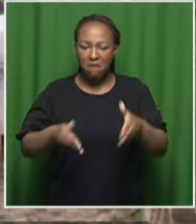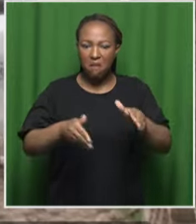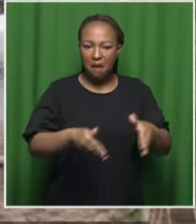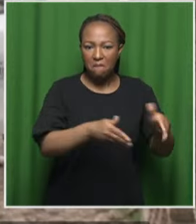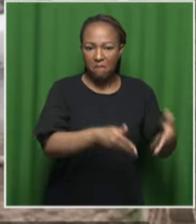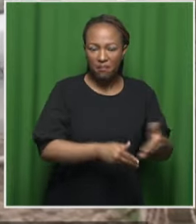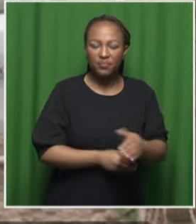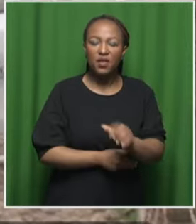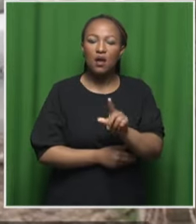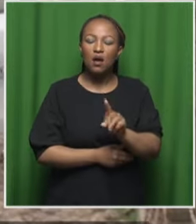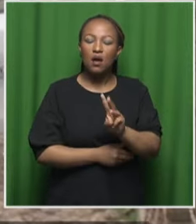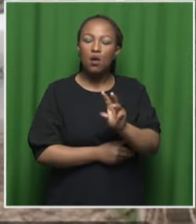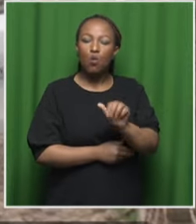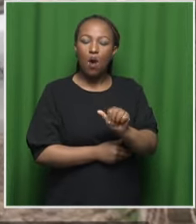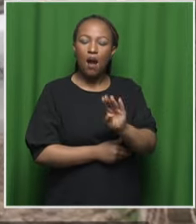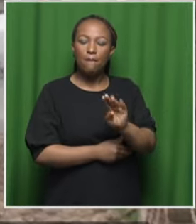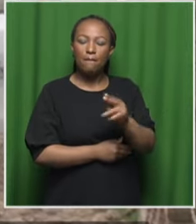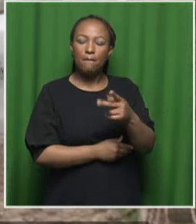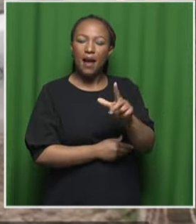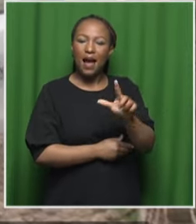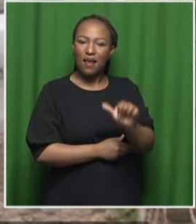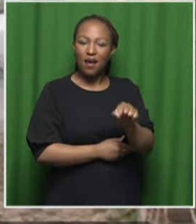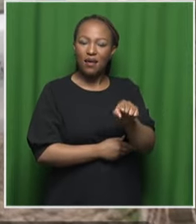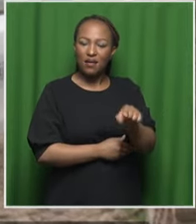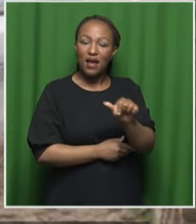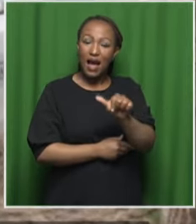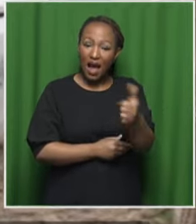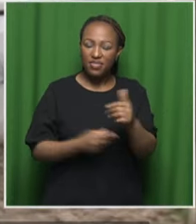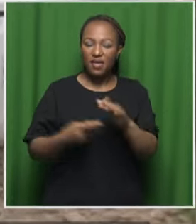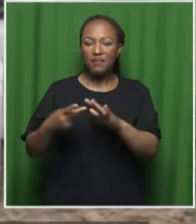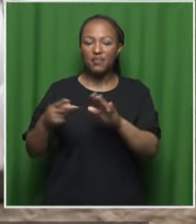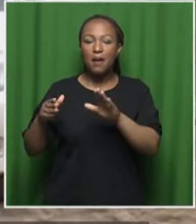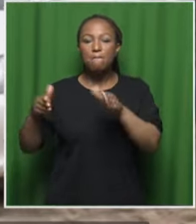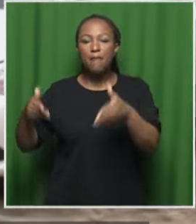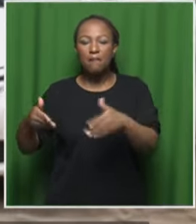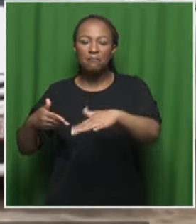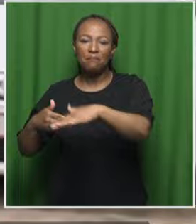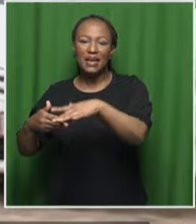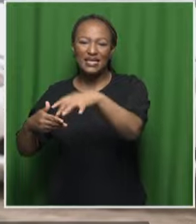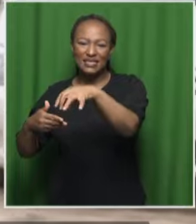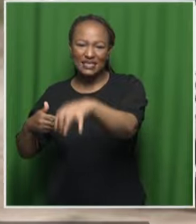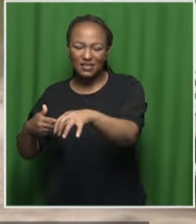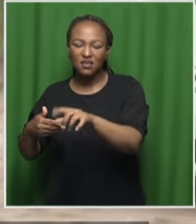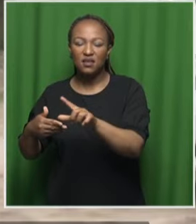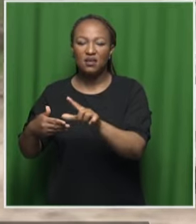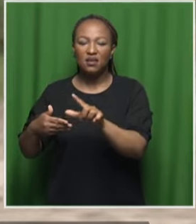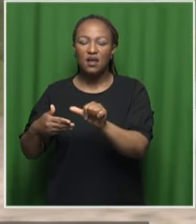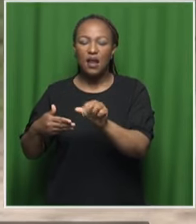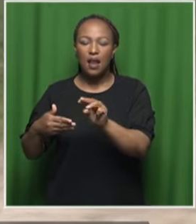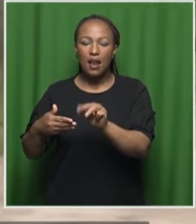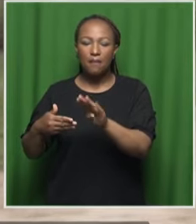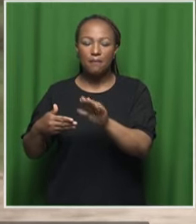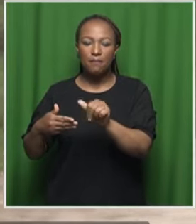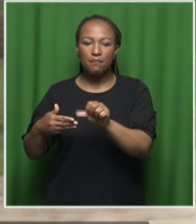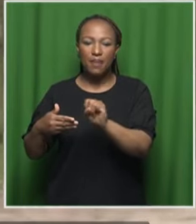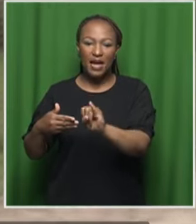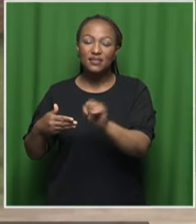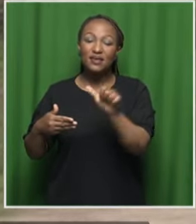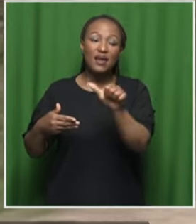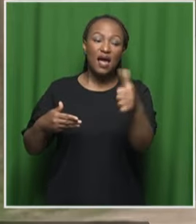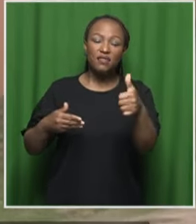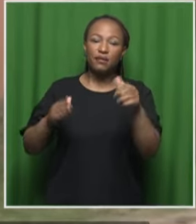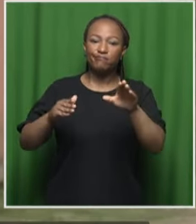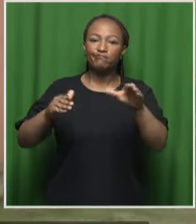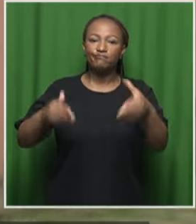Kwapala, and some of them will be buried at Lambasi, while one of them will be buried sometime this week in